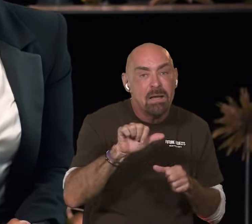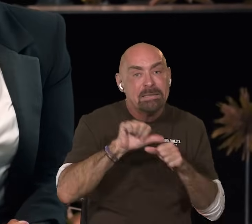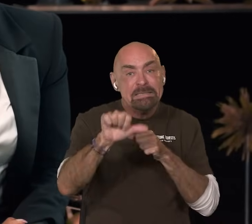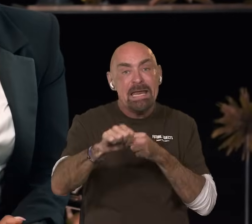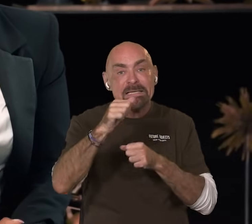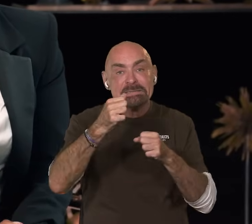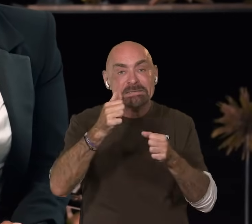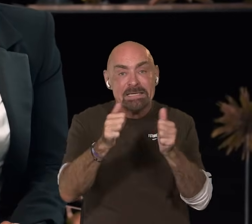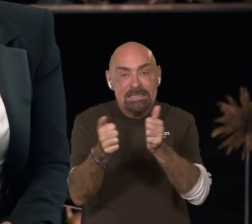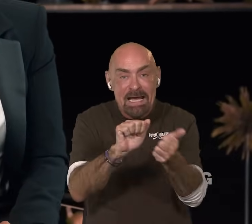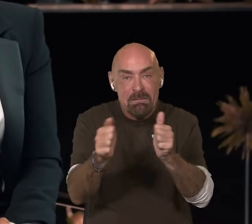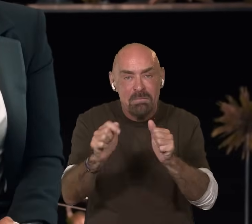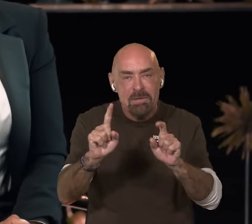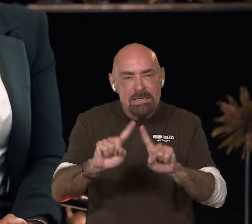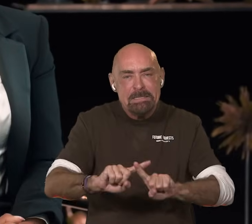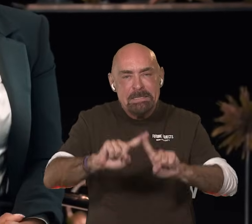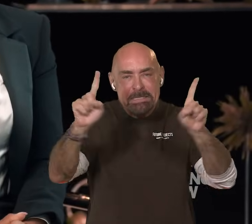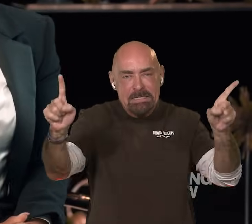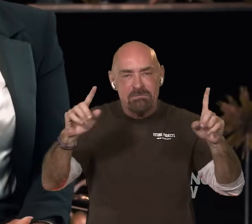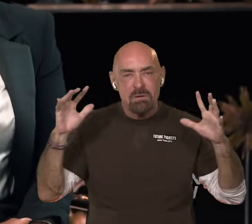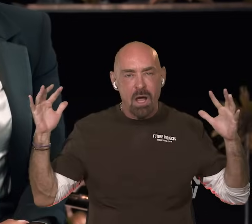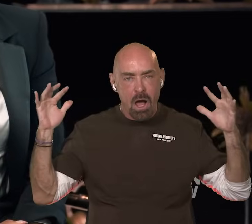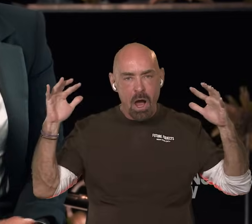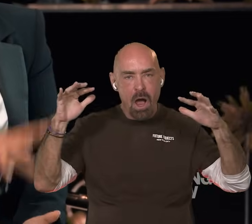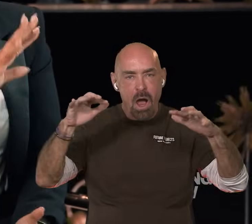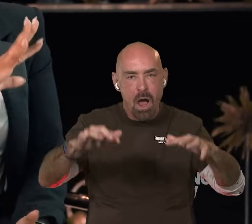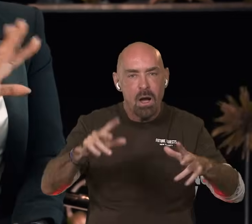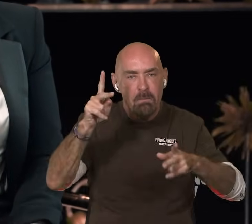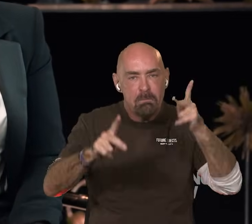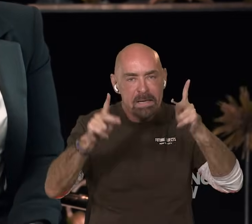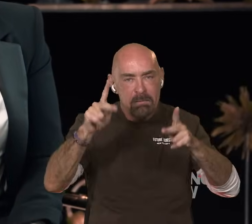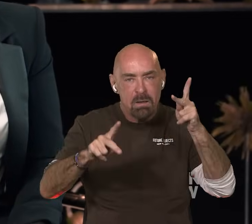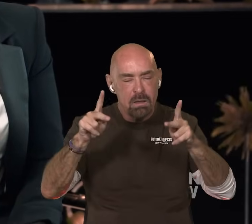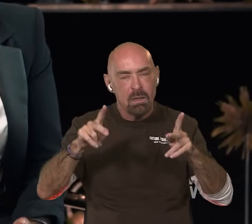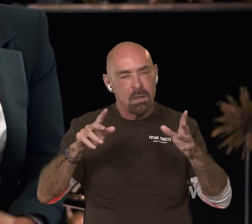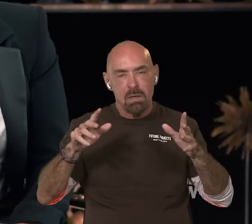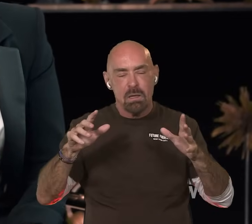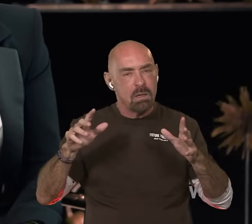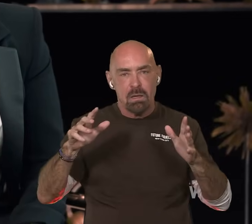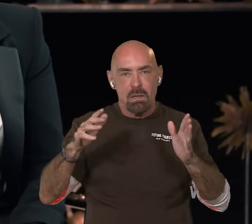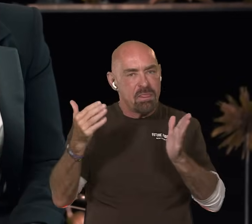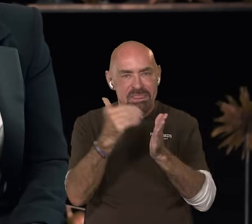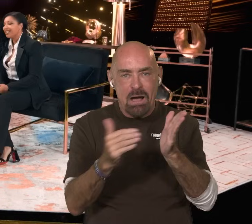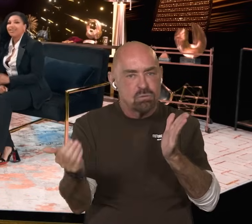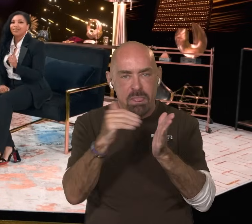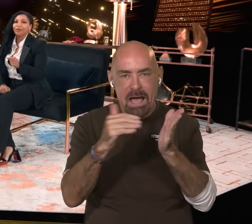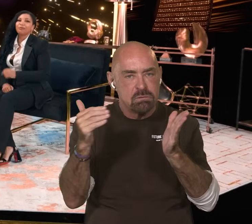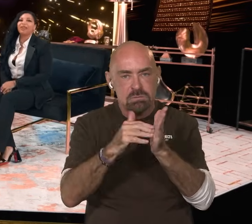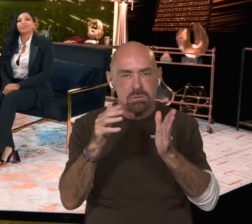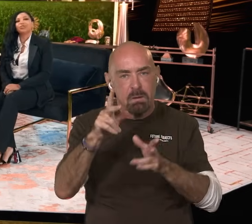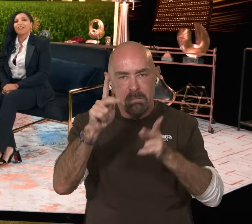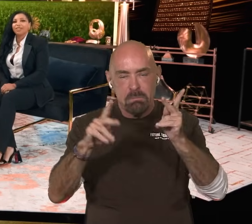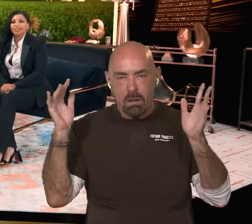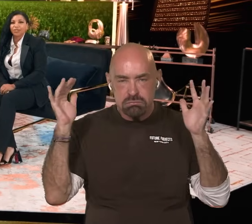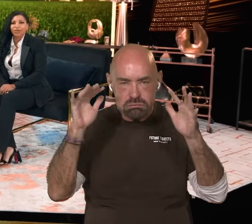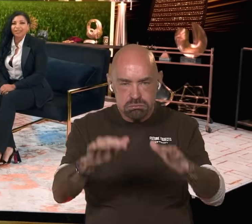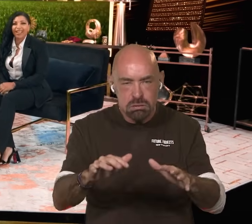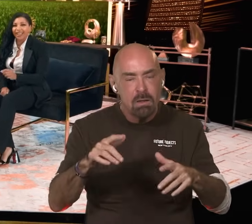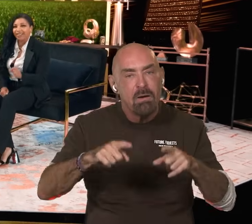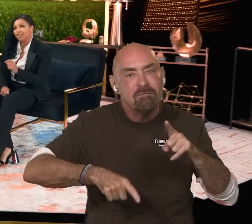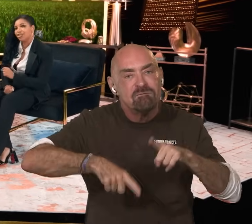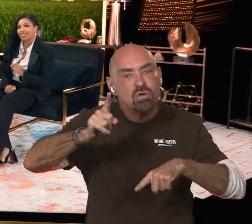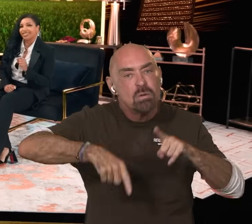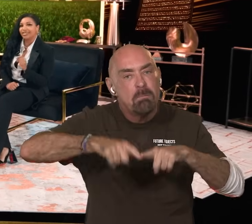in our next game, there is a different type of mob filling the streets. Thousands of screaming sports fanatics. You can manage traffic,